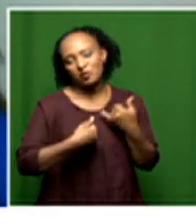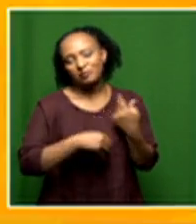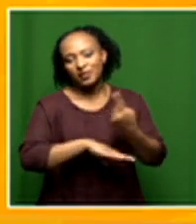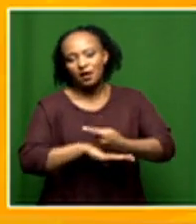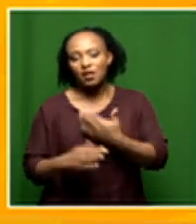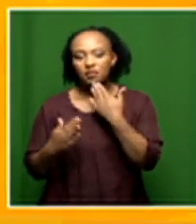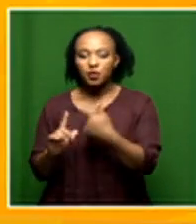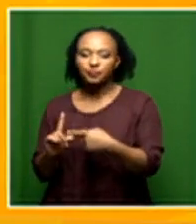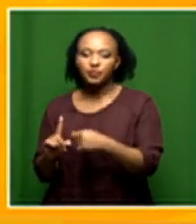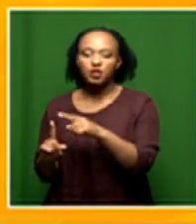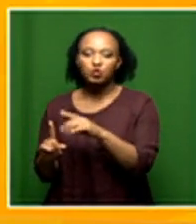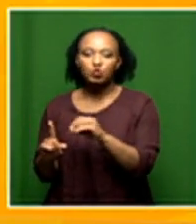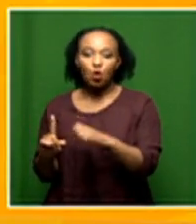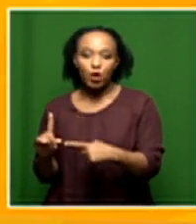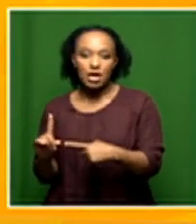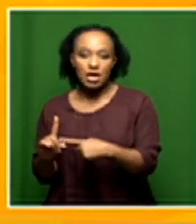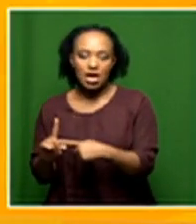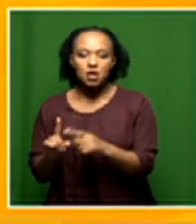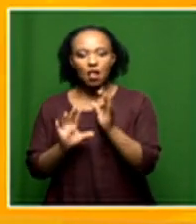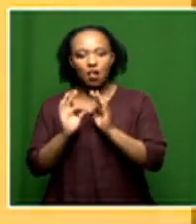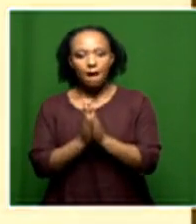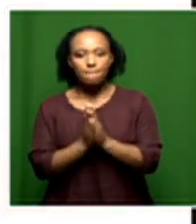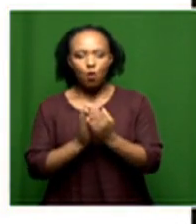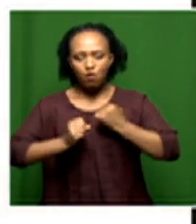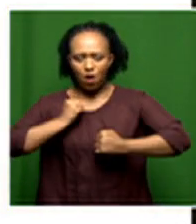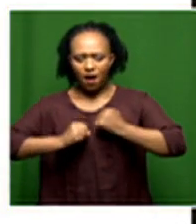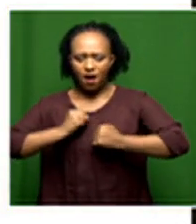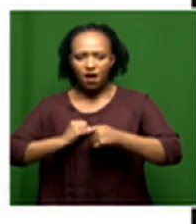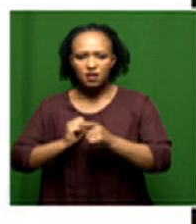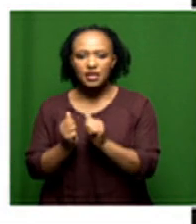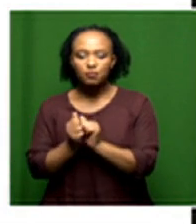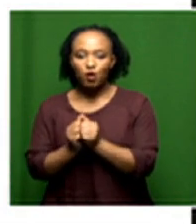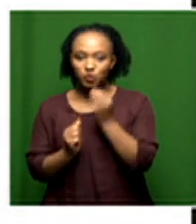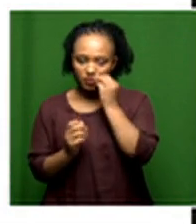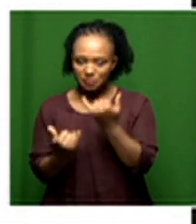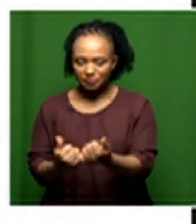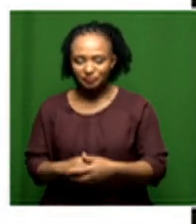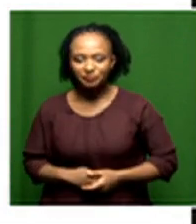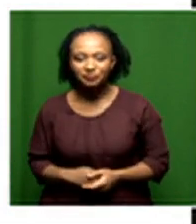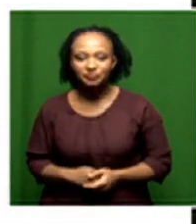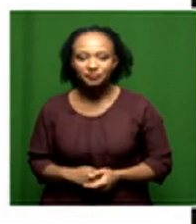That was Zoe Scholtz talking to us about her book, Running in Hills. Your sports news starts right now.